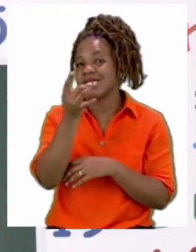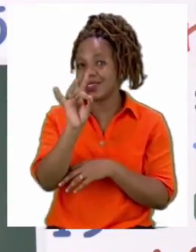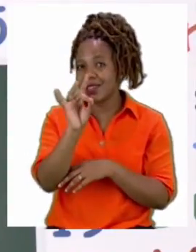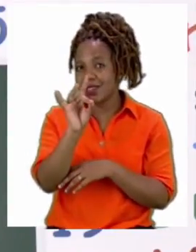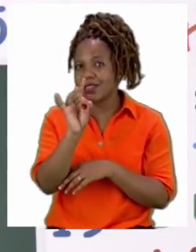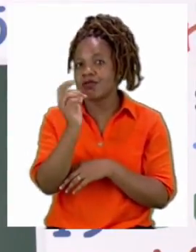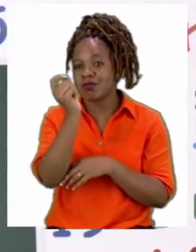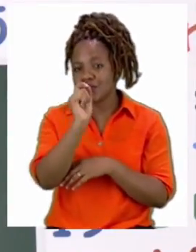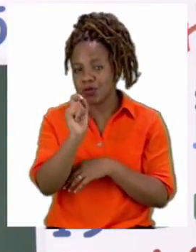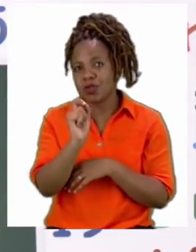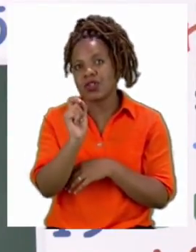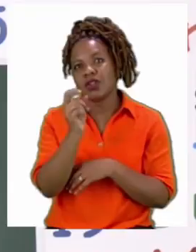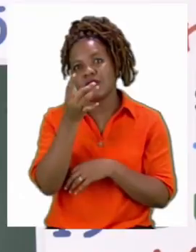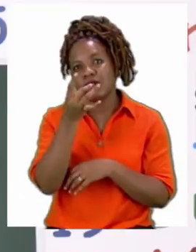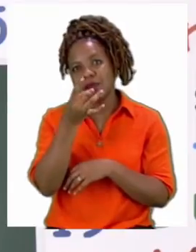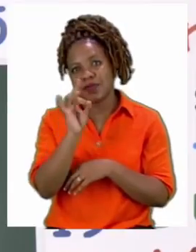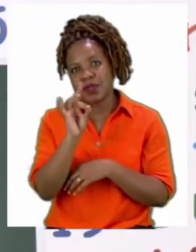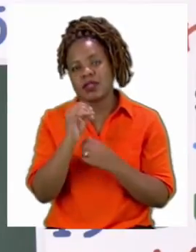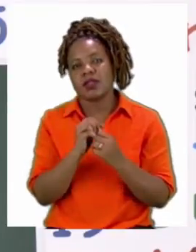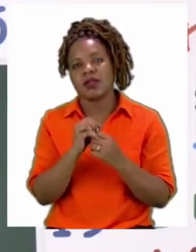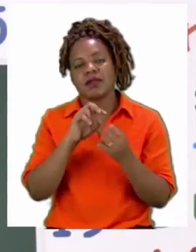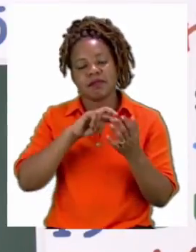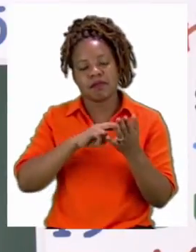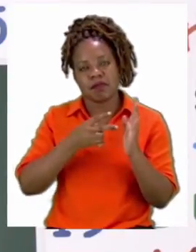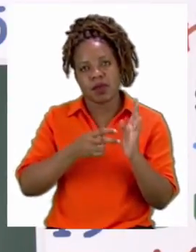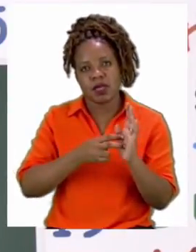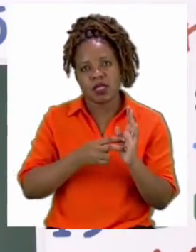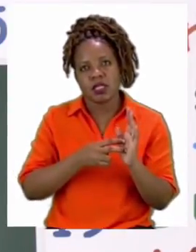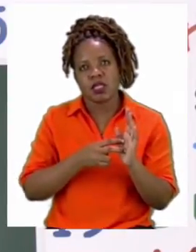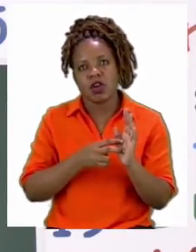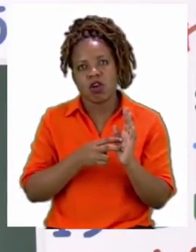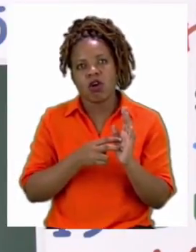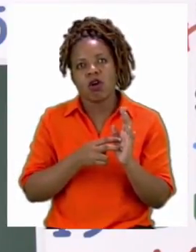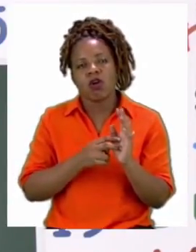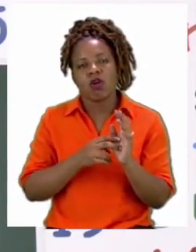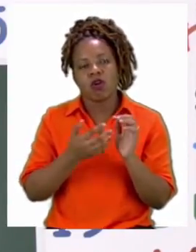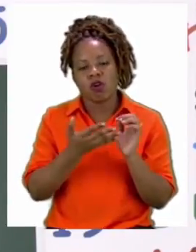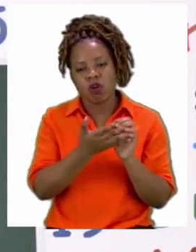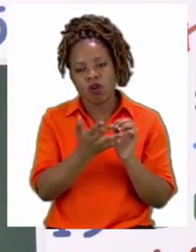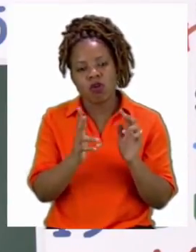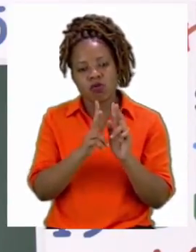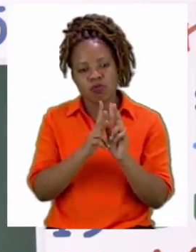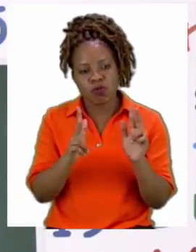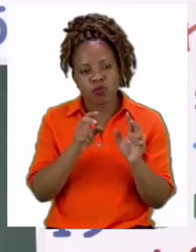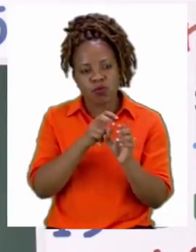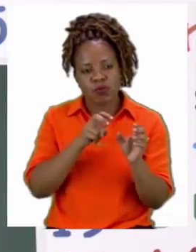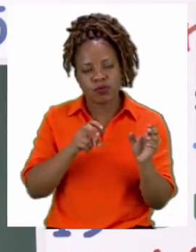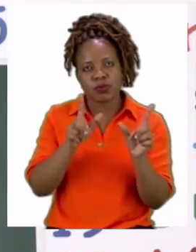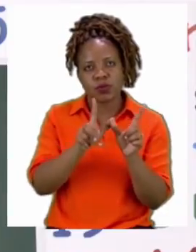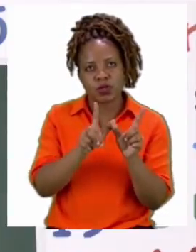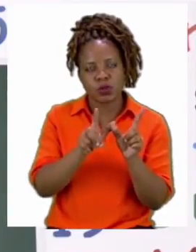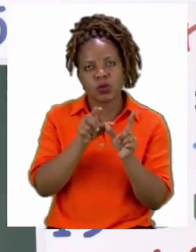So our total of passengers that dropped off in Windhoek and Ondangwa, which